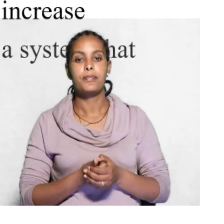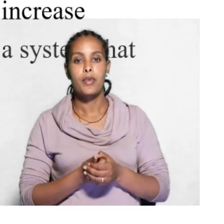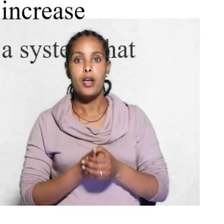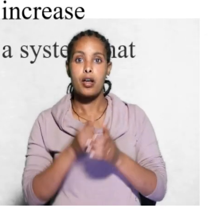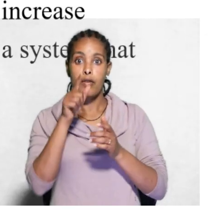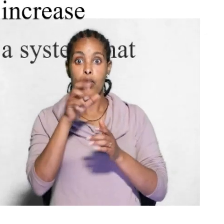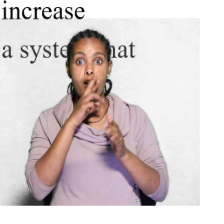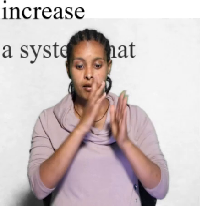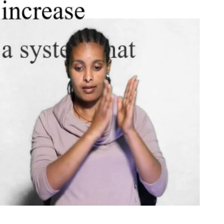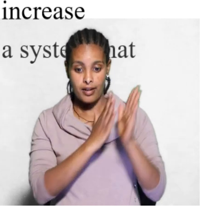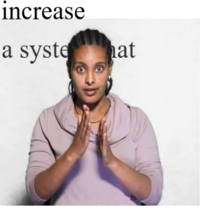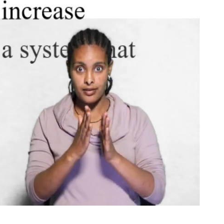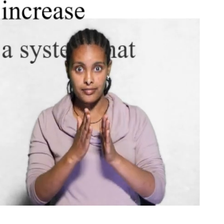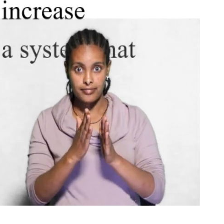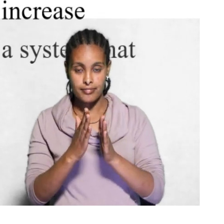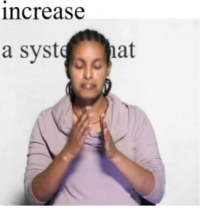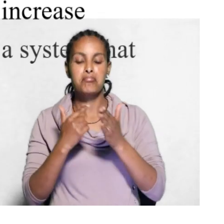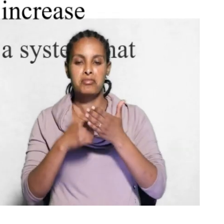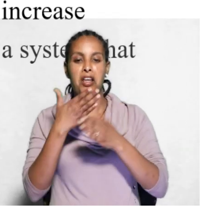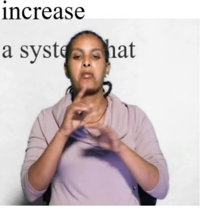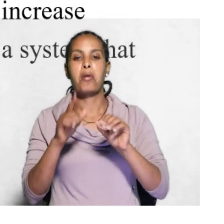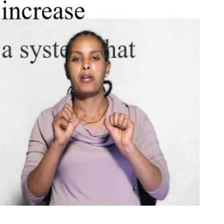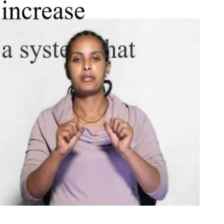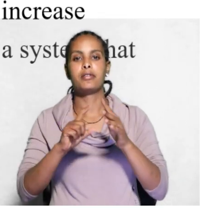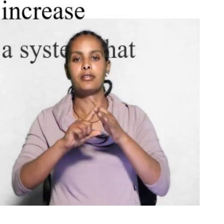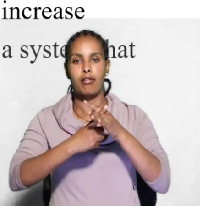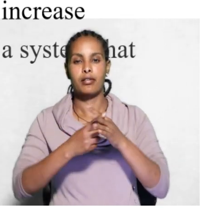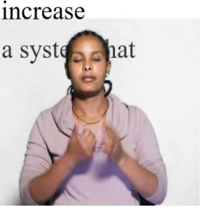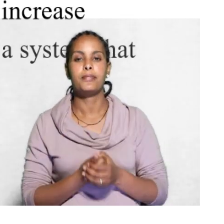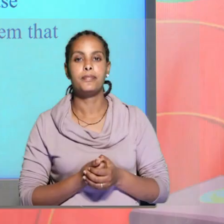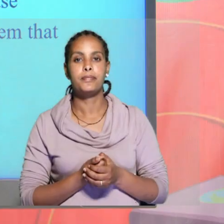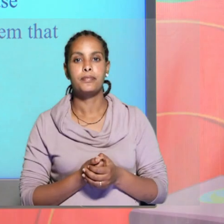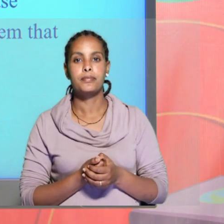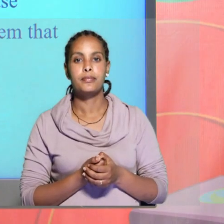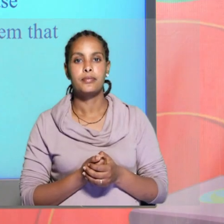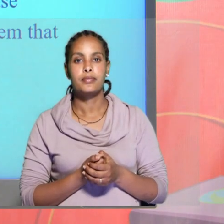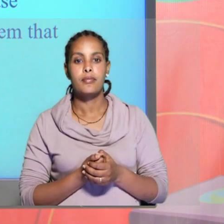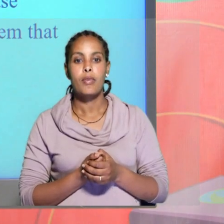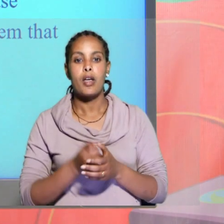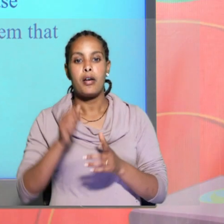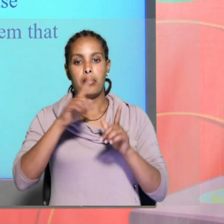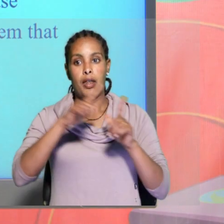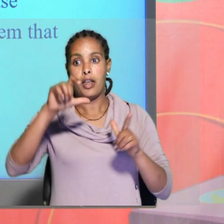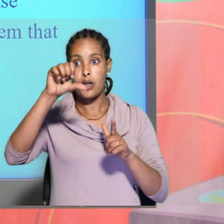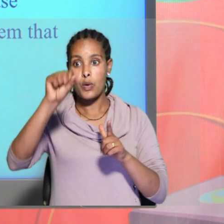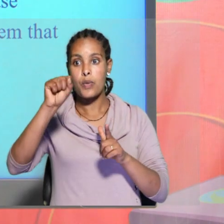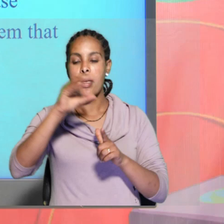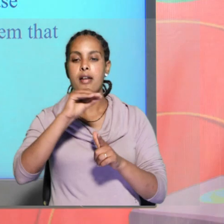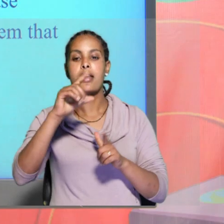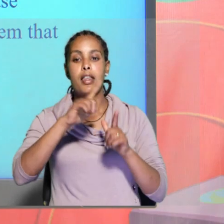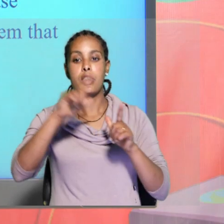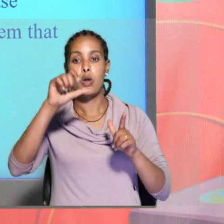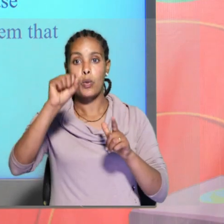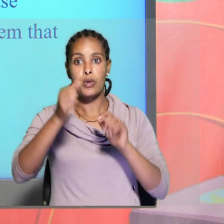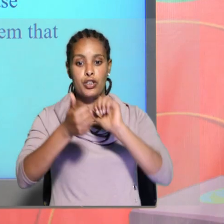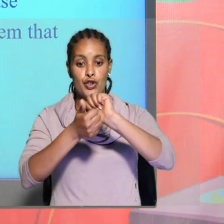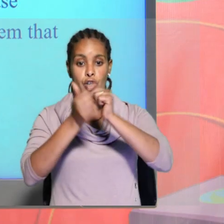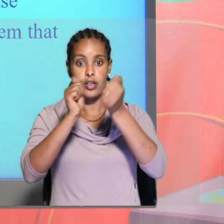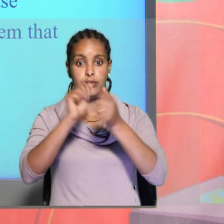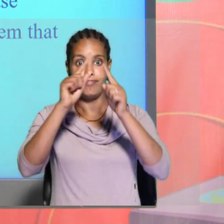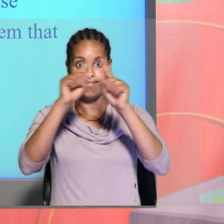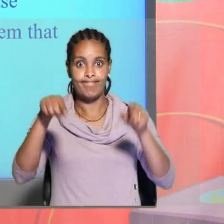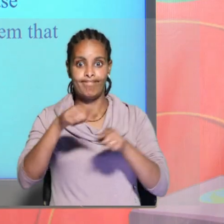if you are ready, then we will get started. Entropy and entropy